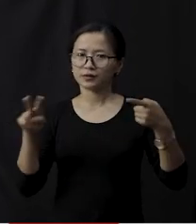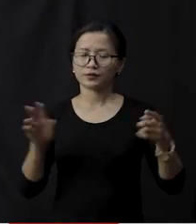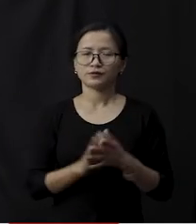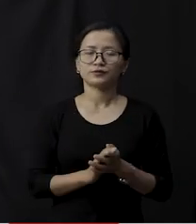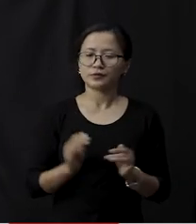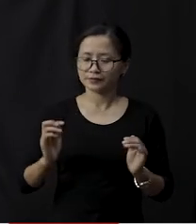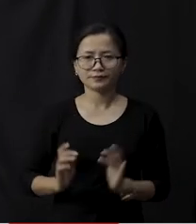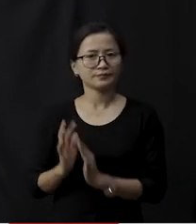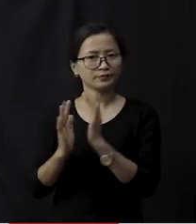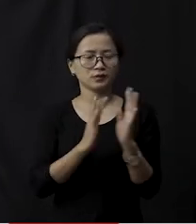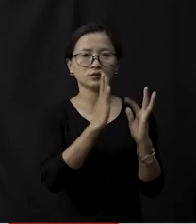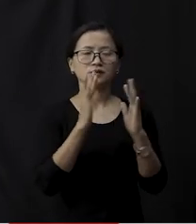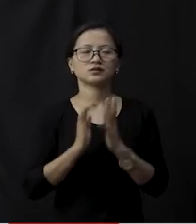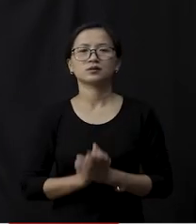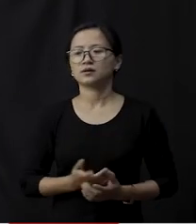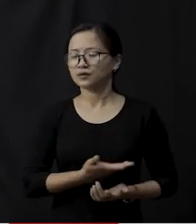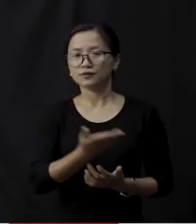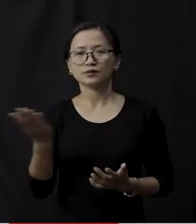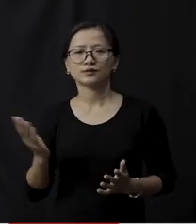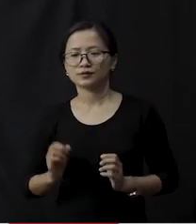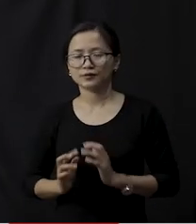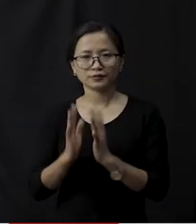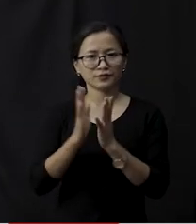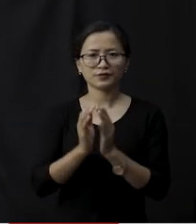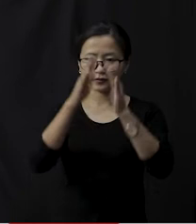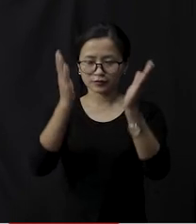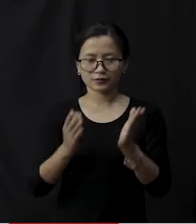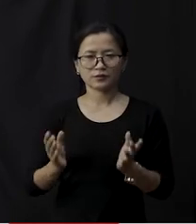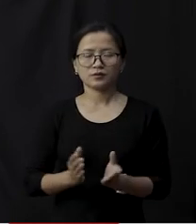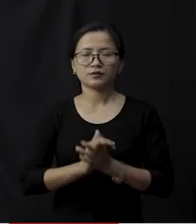plants. Plants, they are different in size.